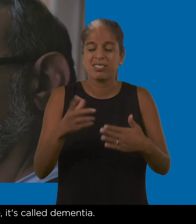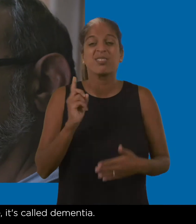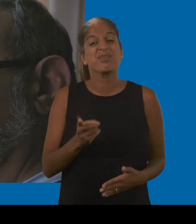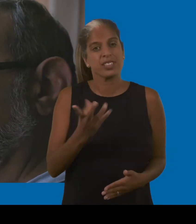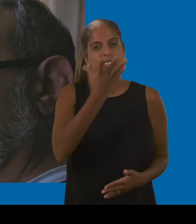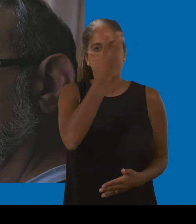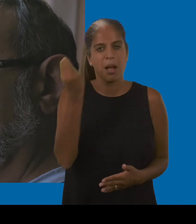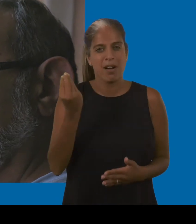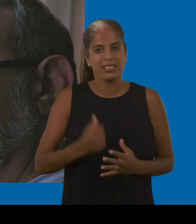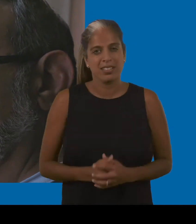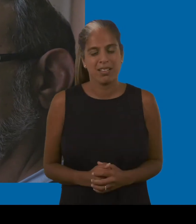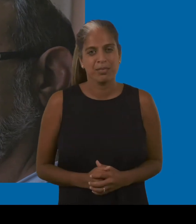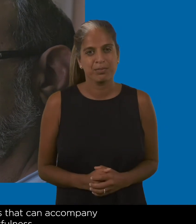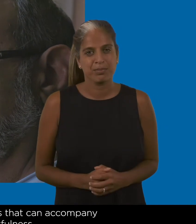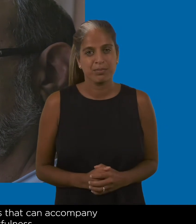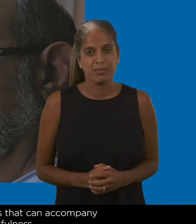dementia.